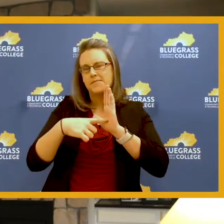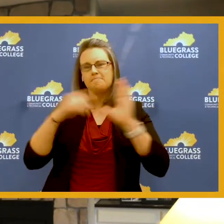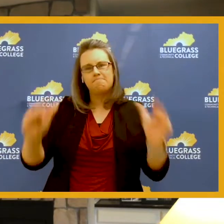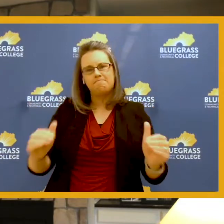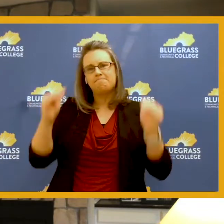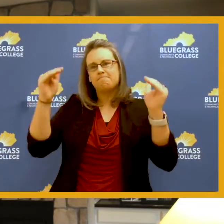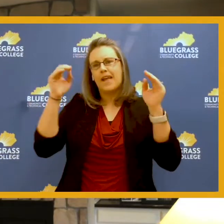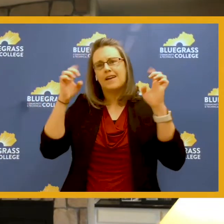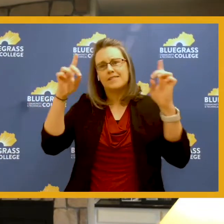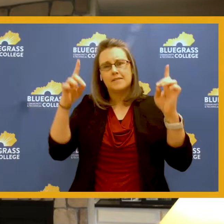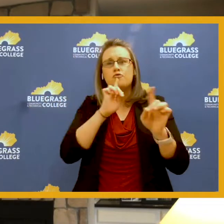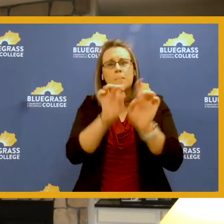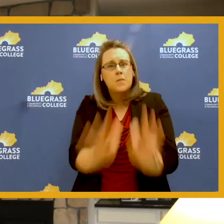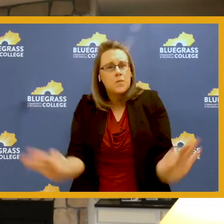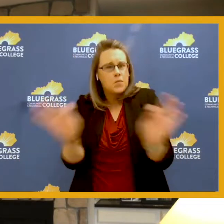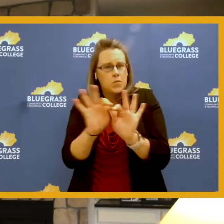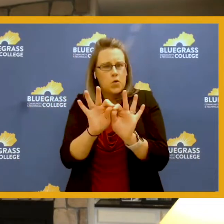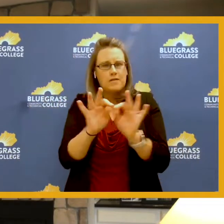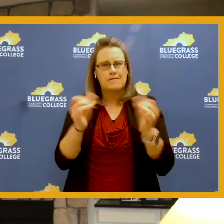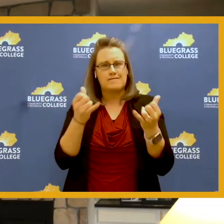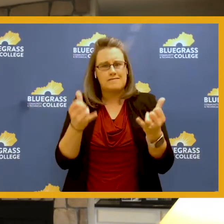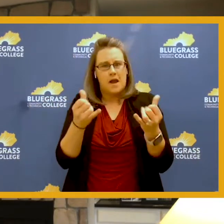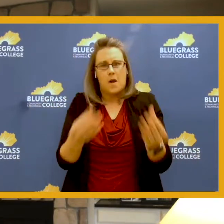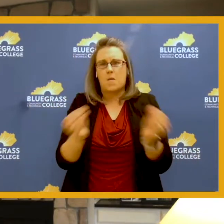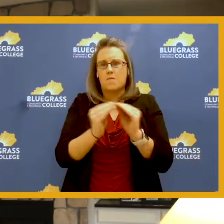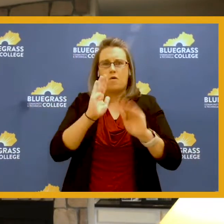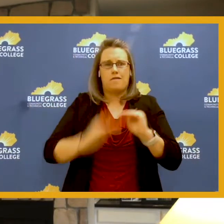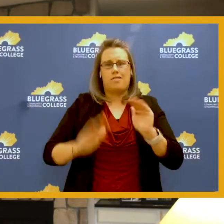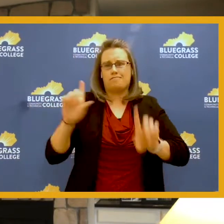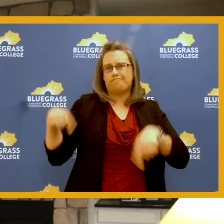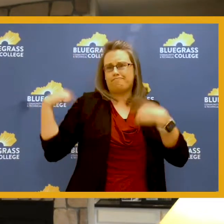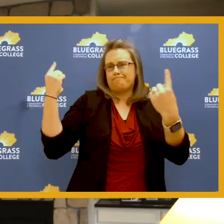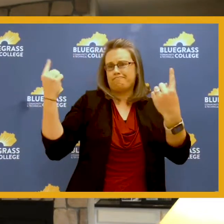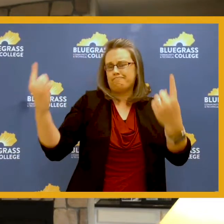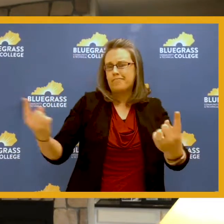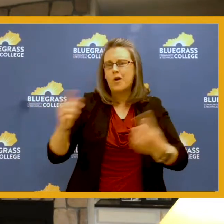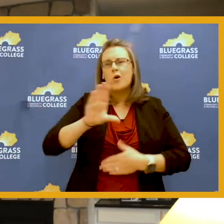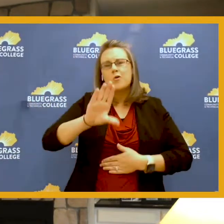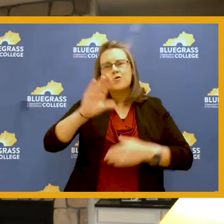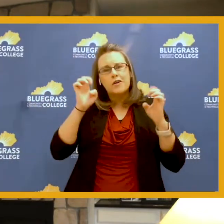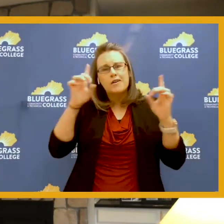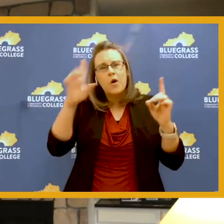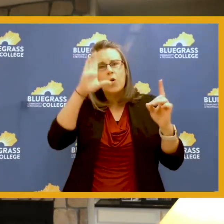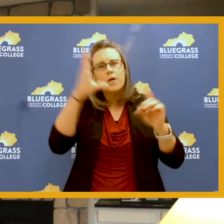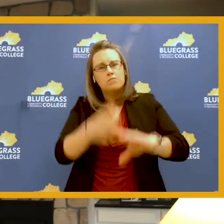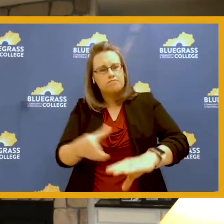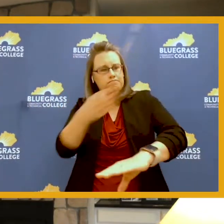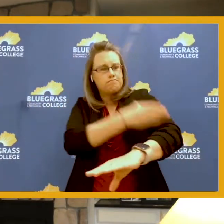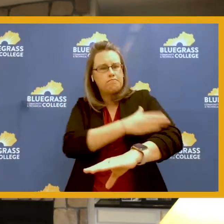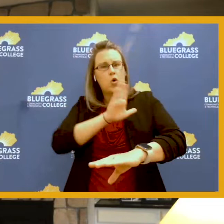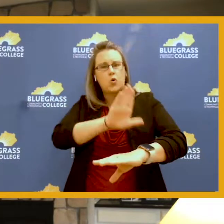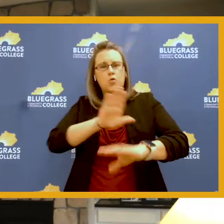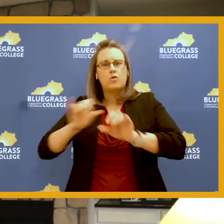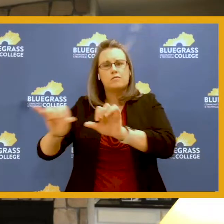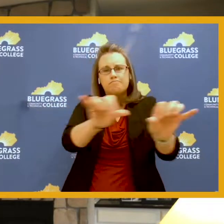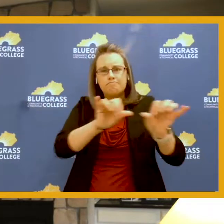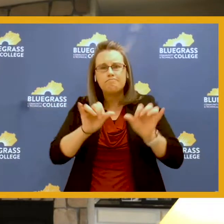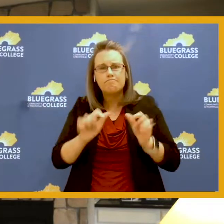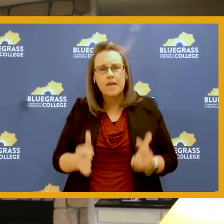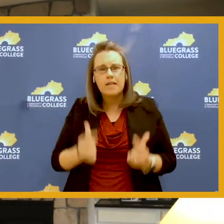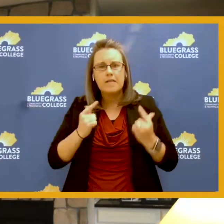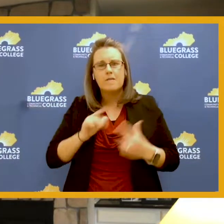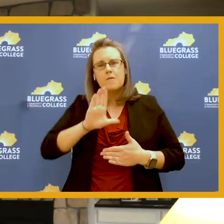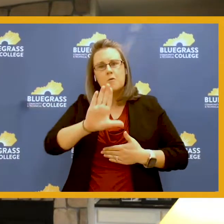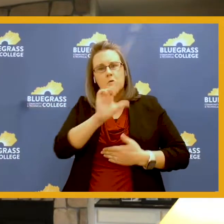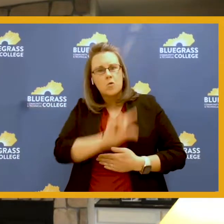is higher education matters, and now more than ever. Your education will improve your standard of living and quality of